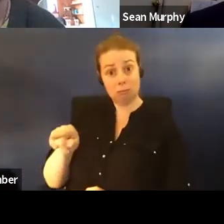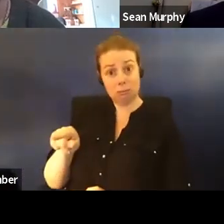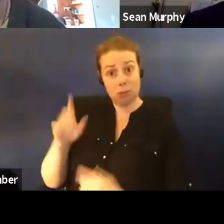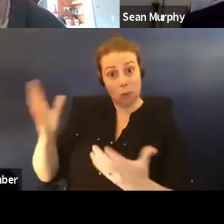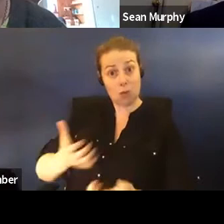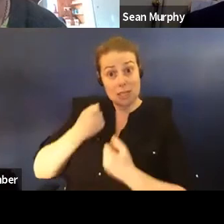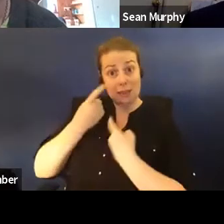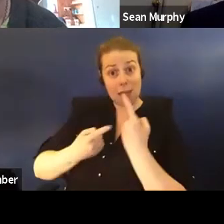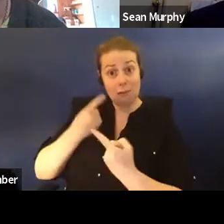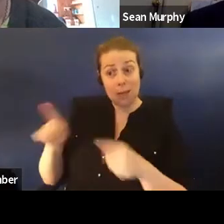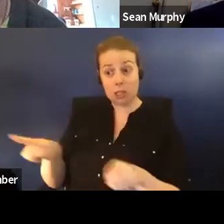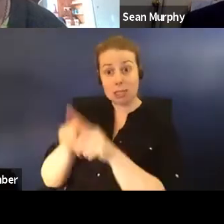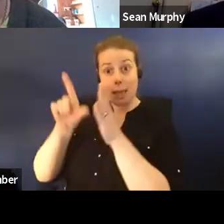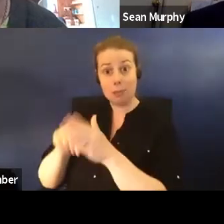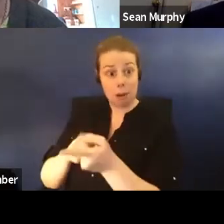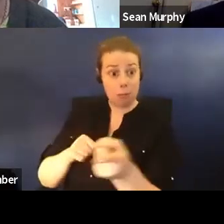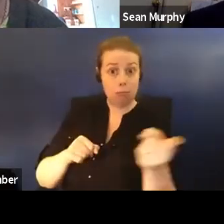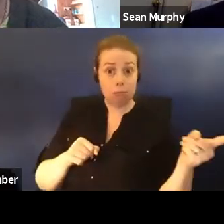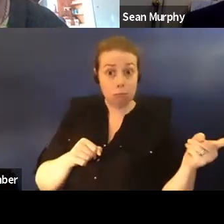information at the same time as everyone else?